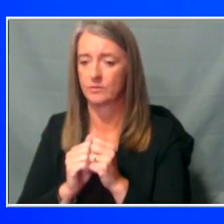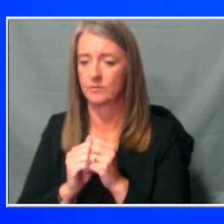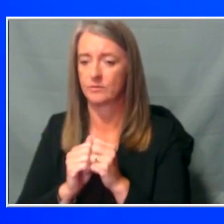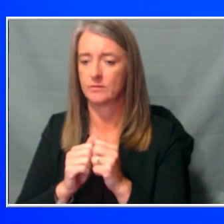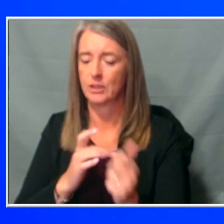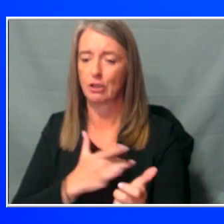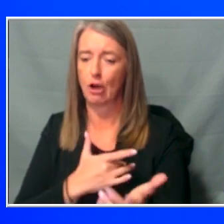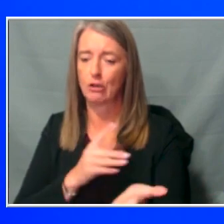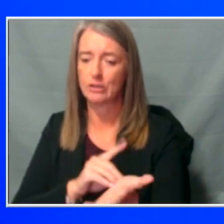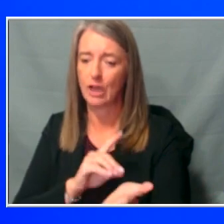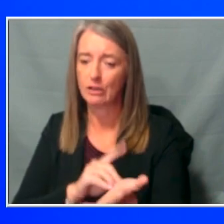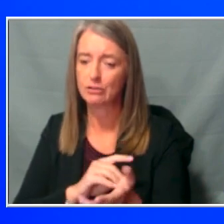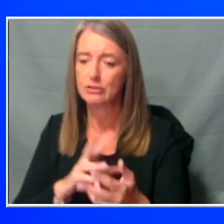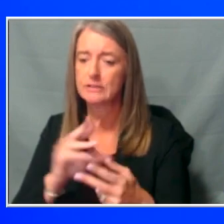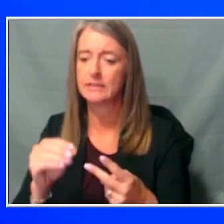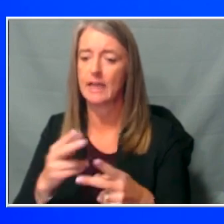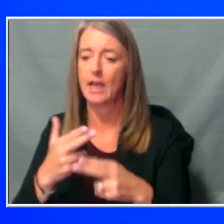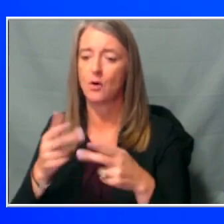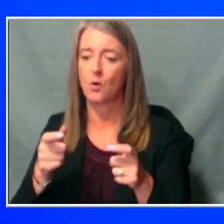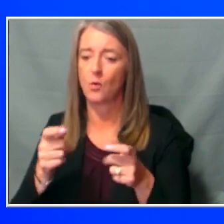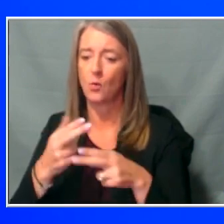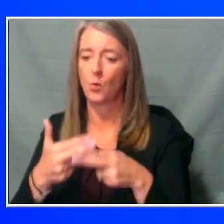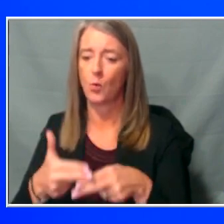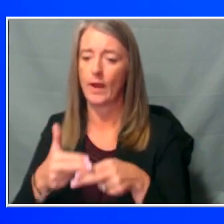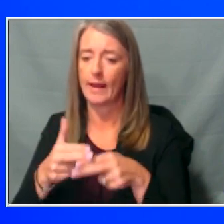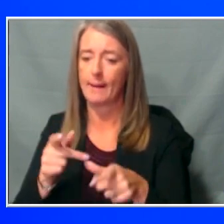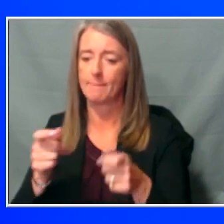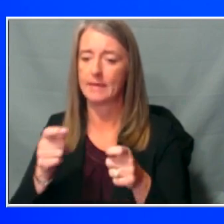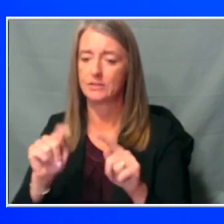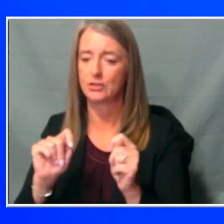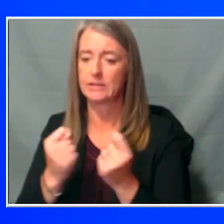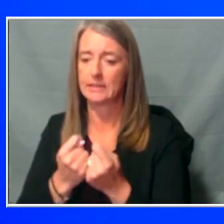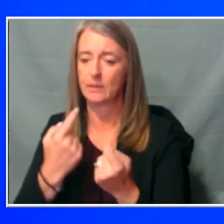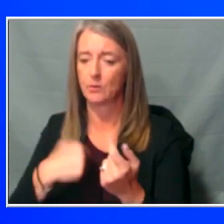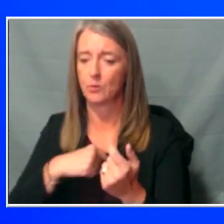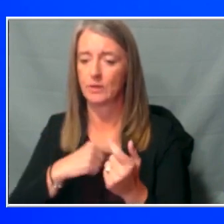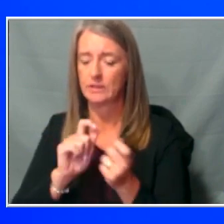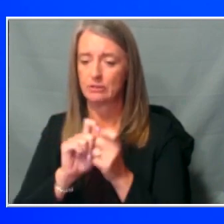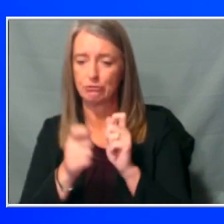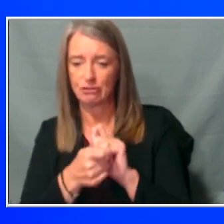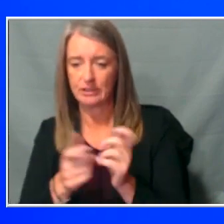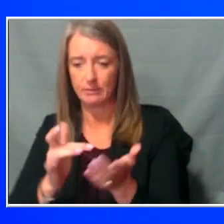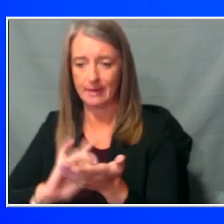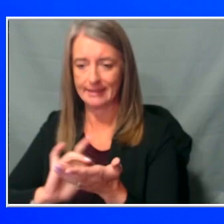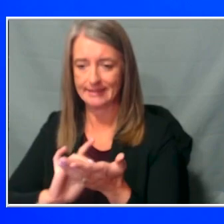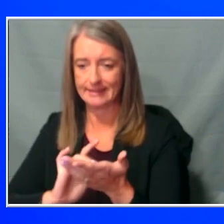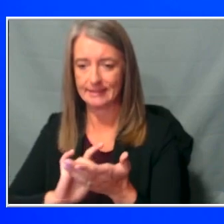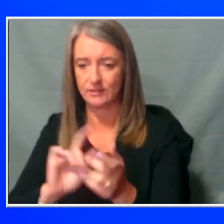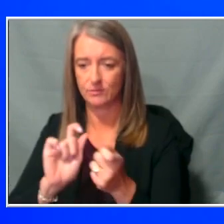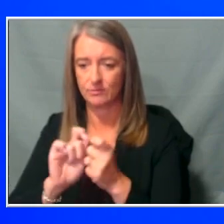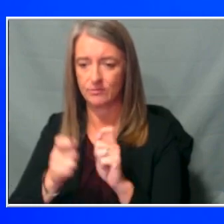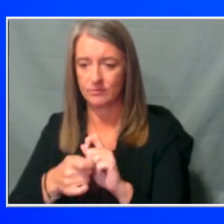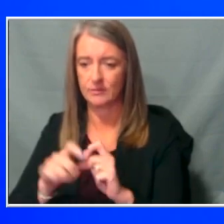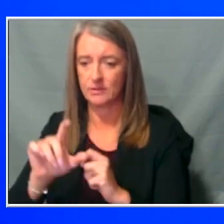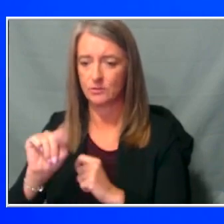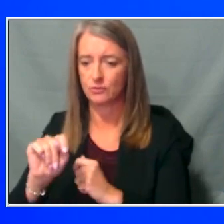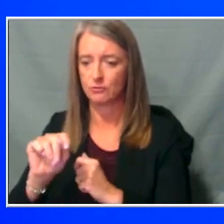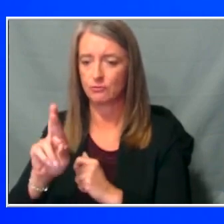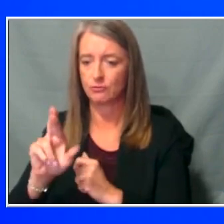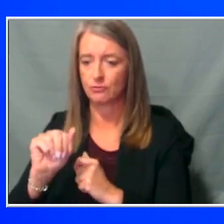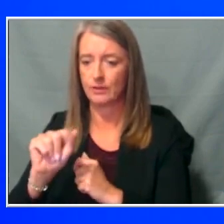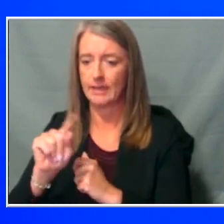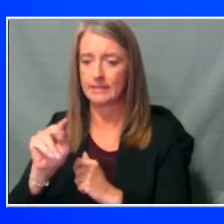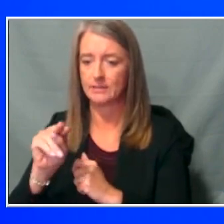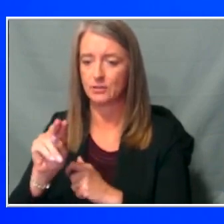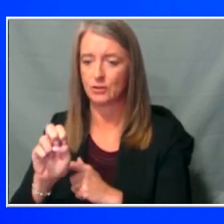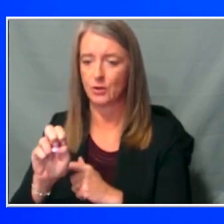cardiologists and with the weight management team, we decided, and changing my medicines. I did change my trazodone because